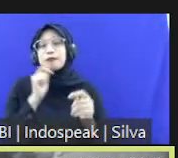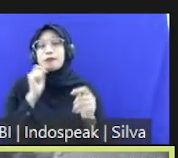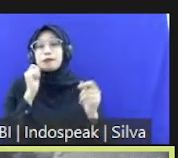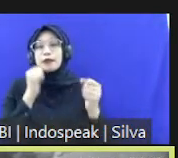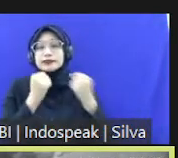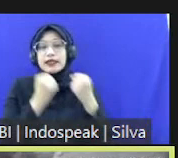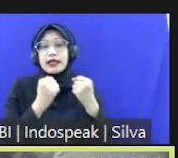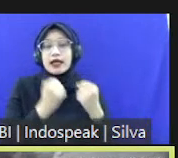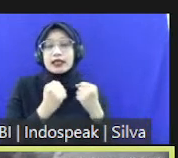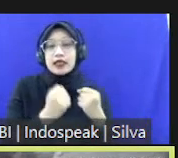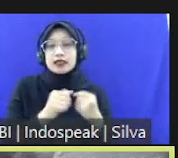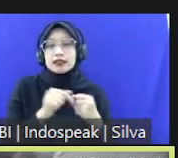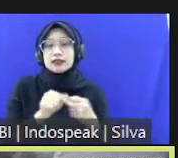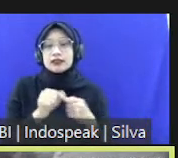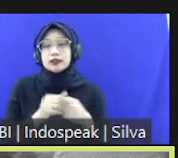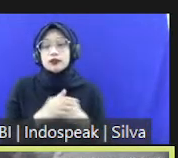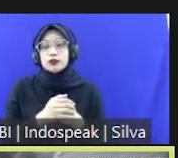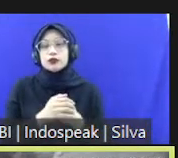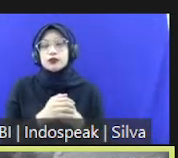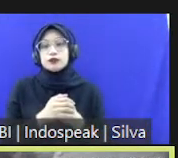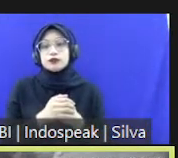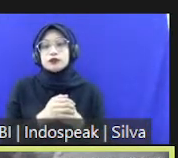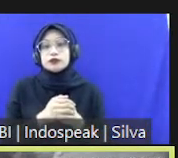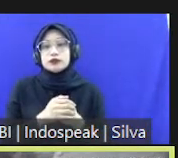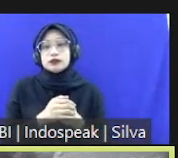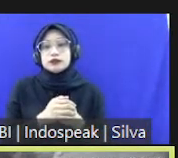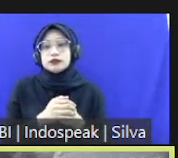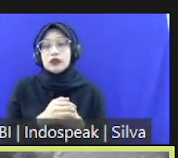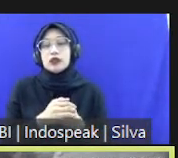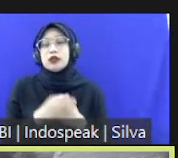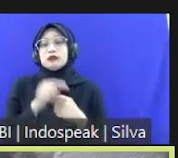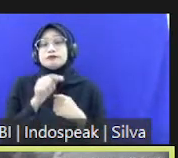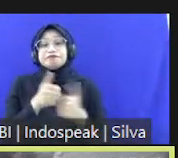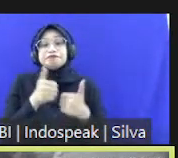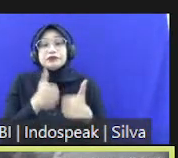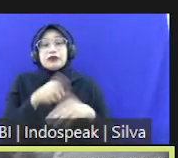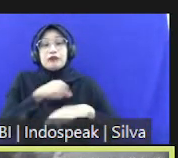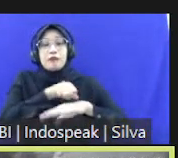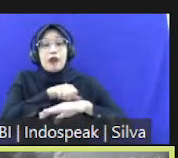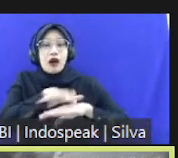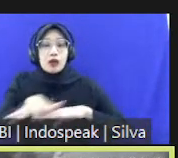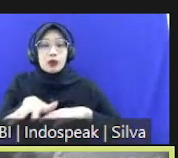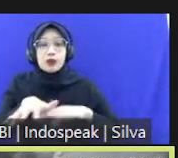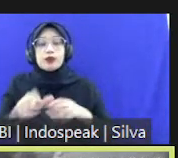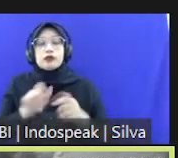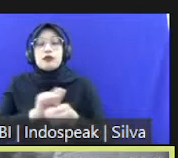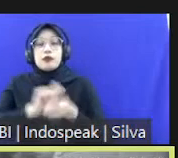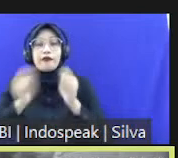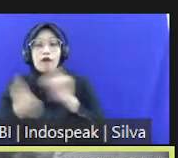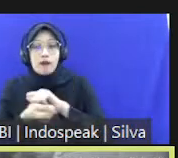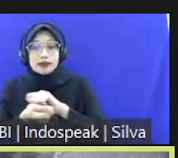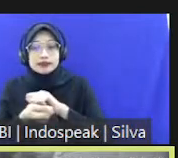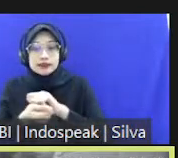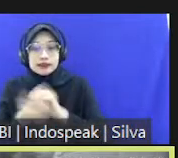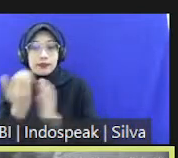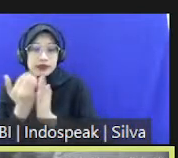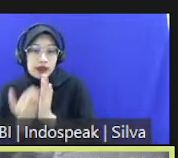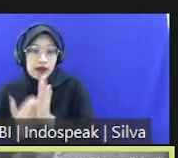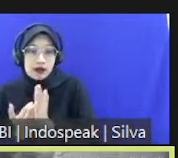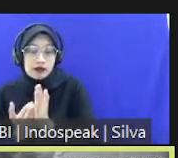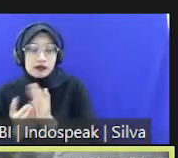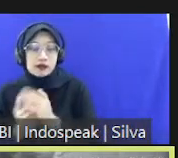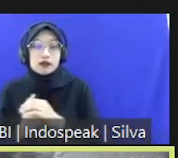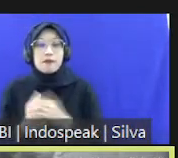the health policy reform agenda into a number of discrete components and traces the way in which the